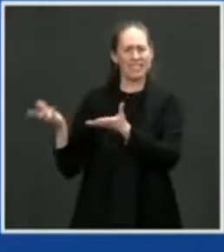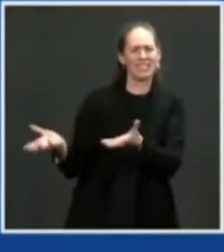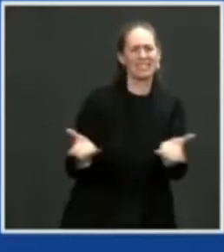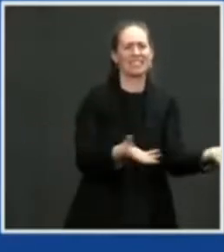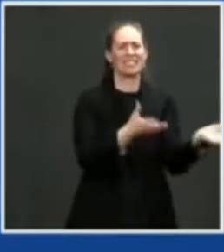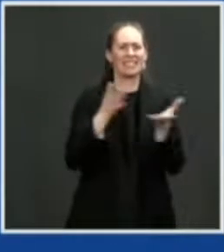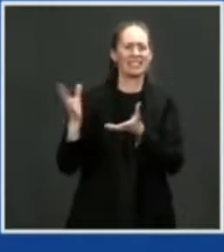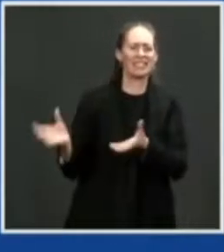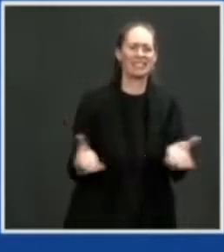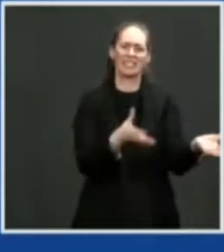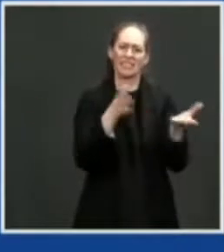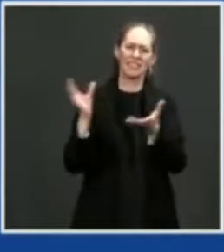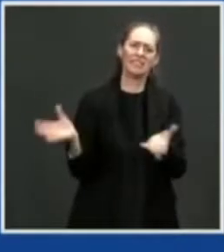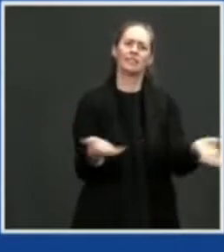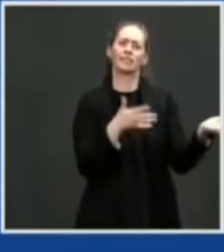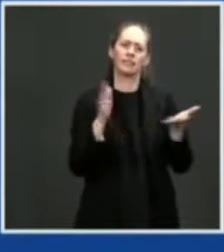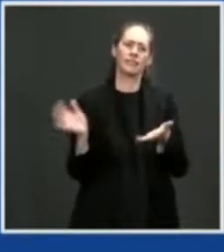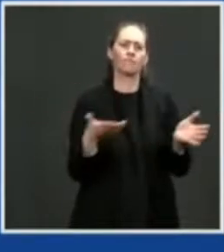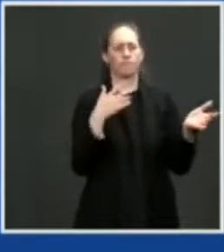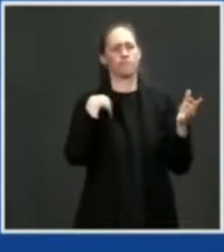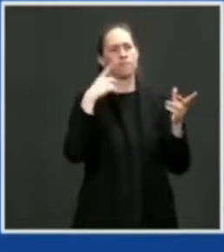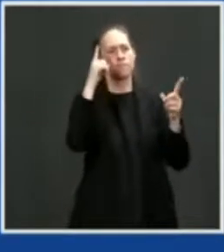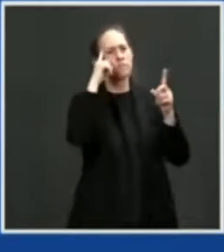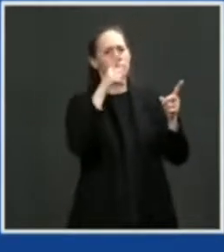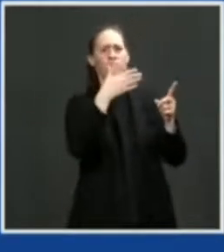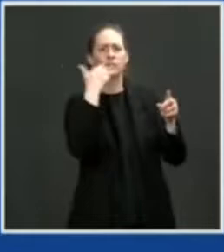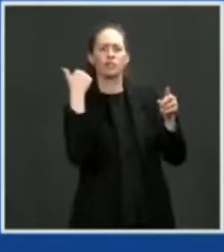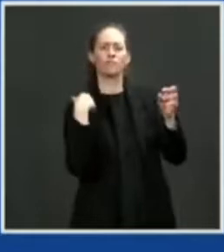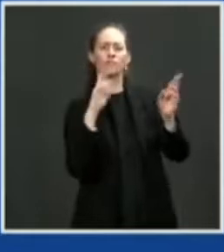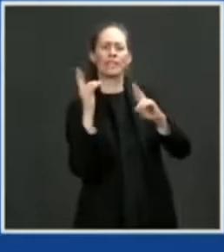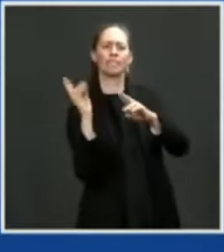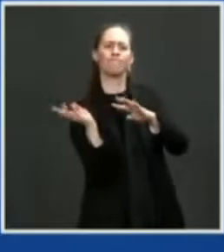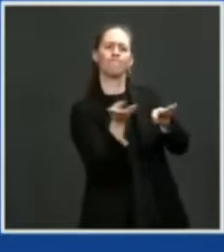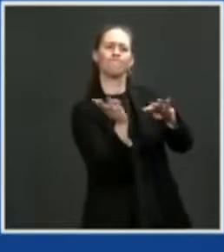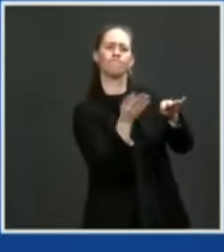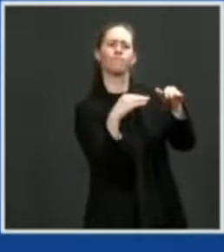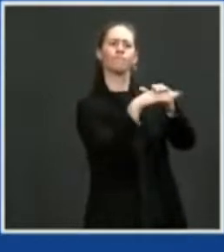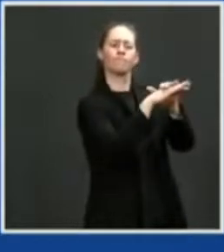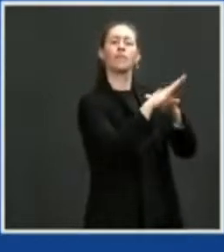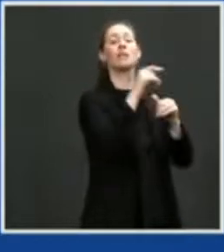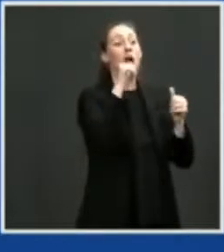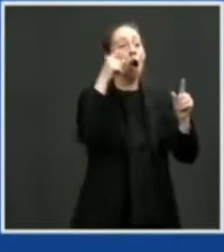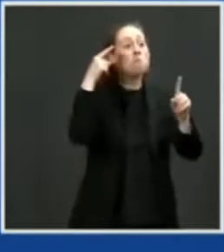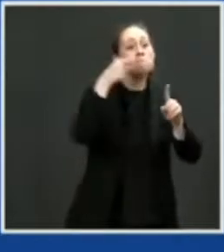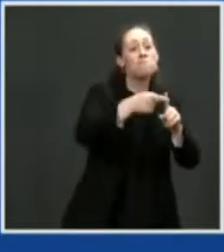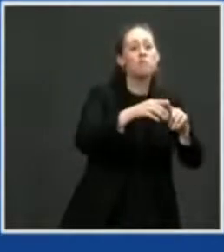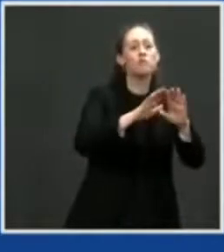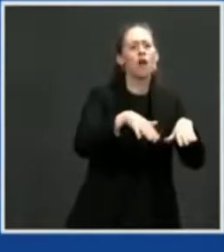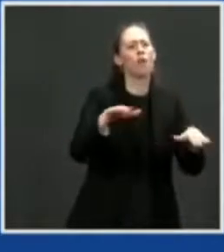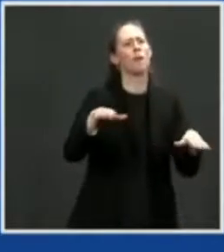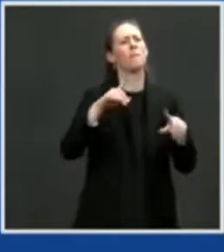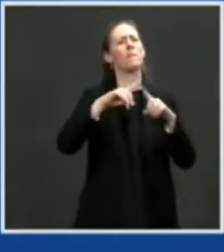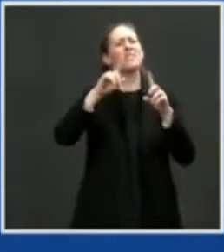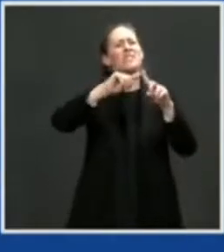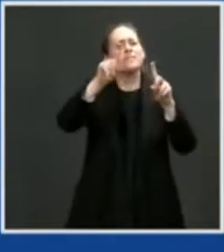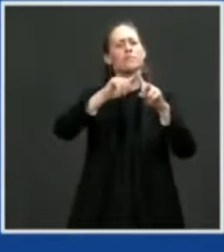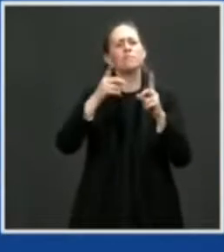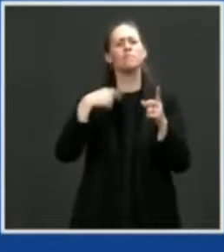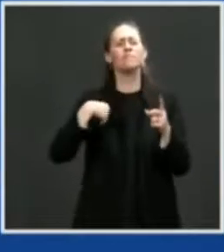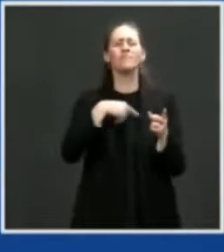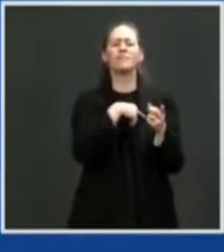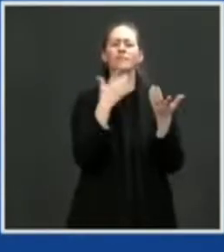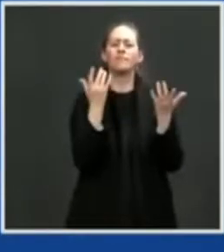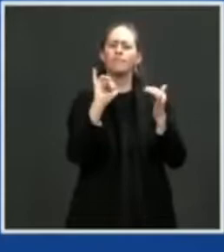stairs. safely, not just children, but particularly children, to be able to safely be Particular housed children. while we follow through on the rest of what's